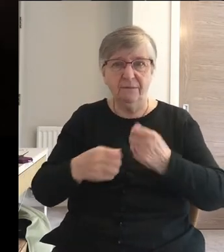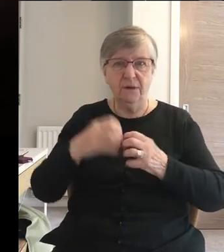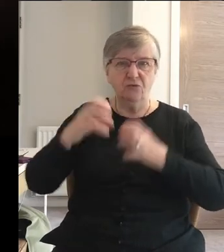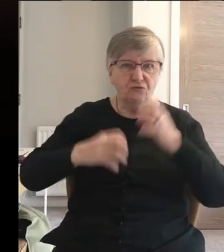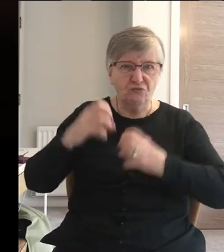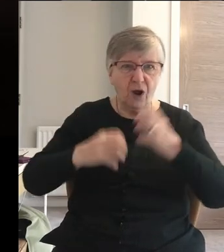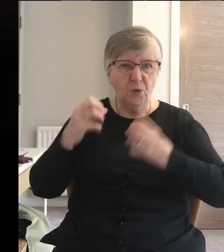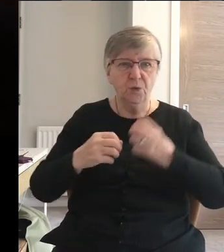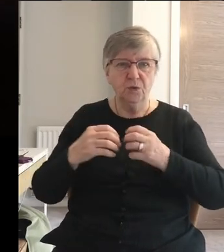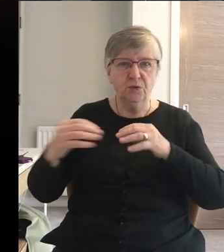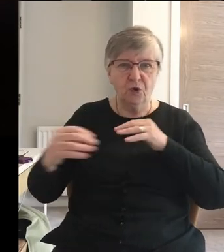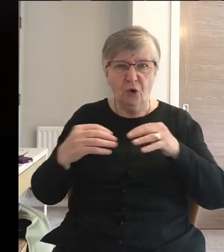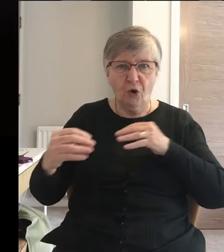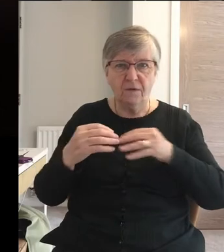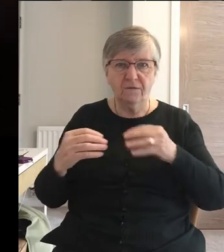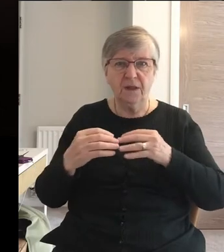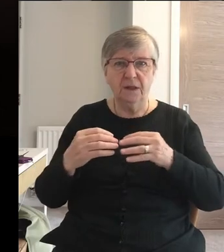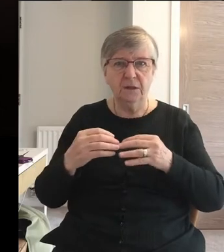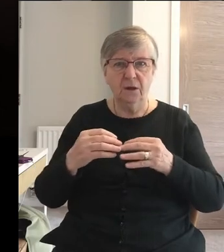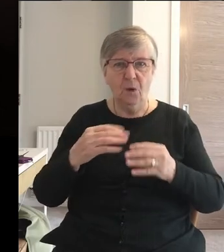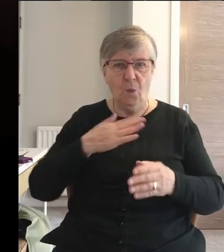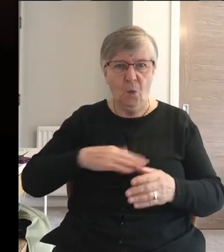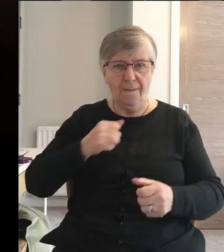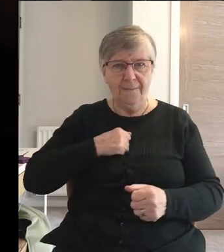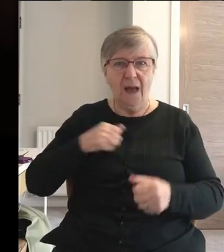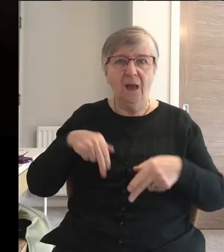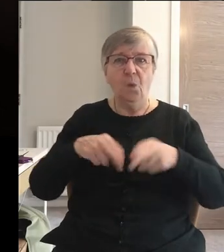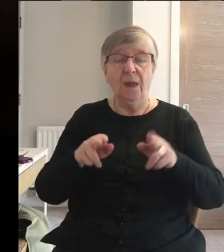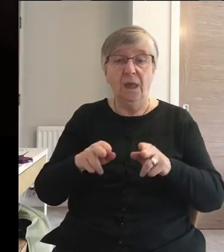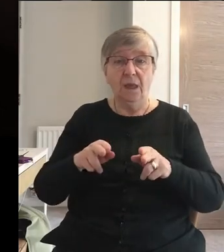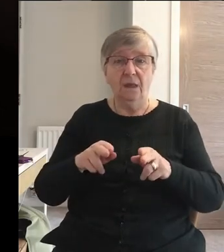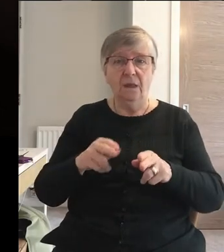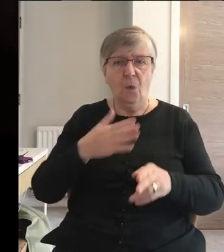the rows or the conflict or wanting a way because the power thing.